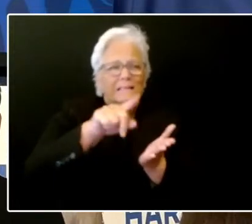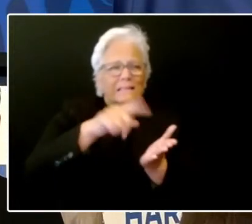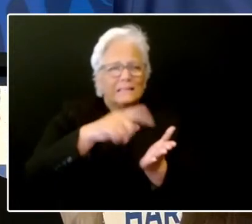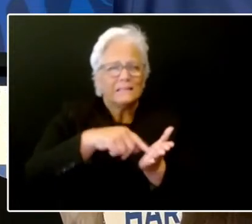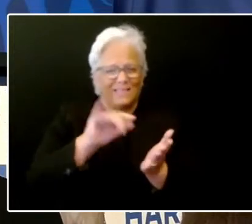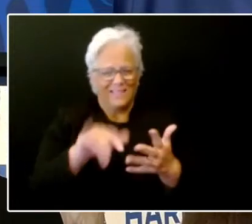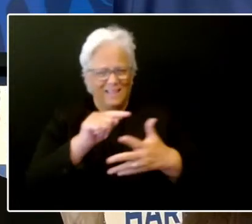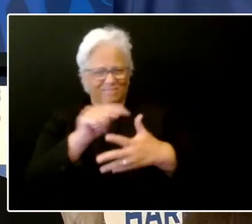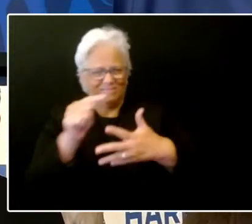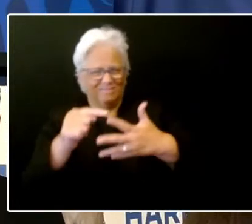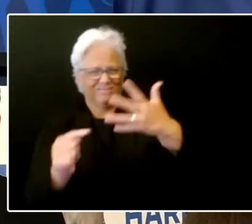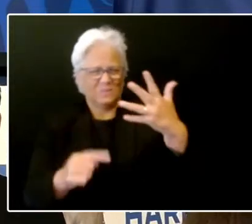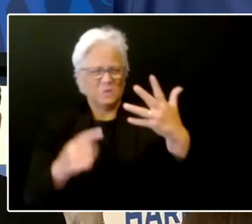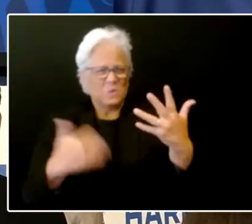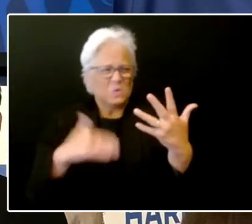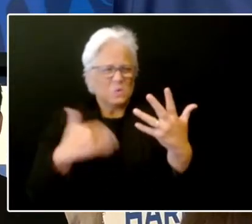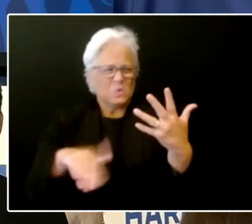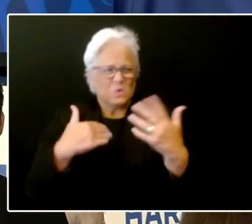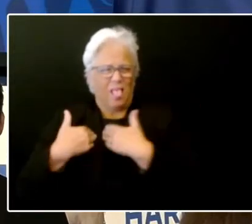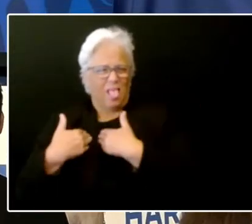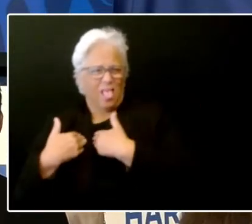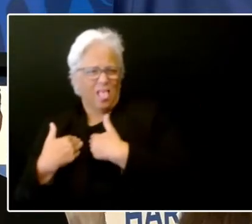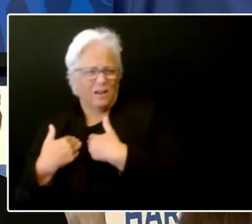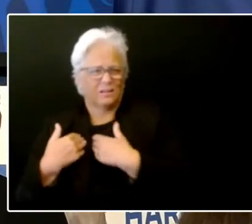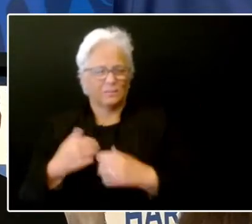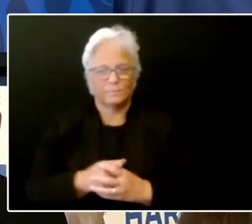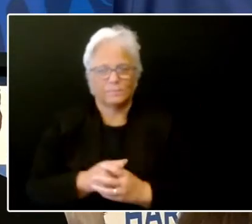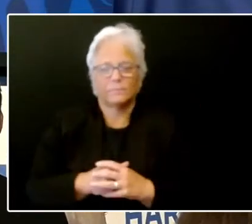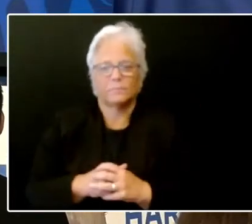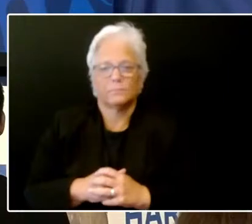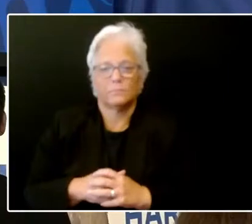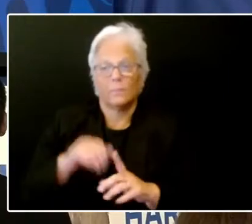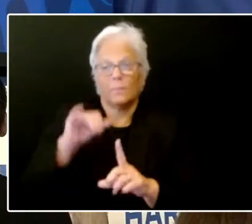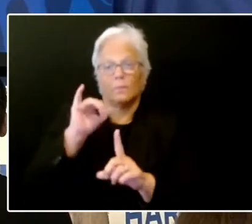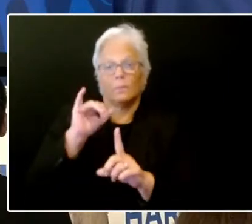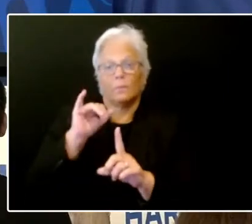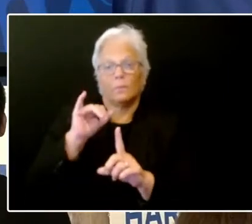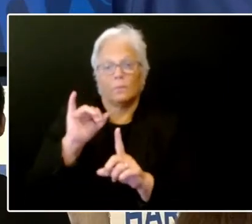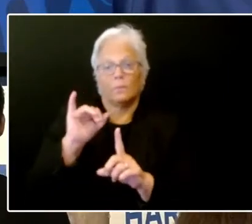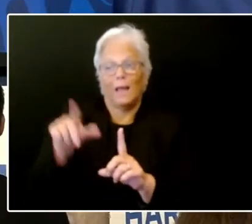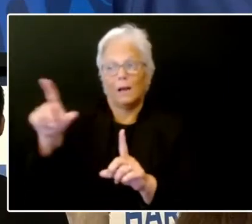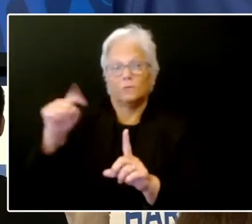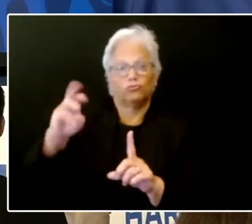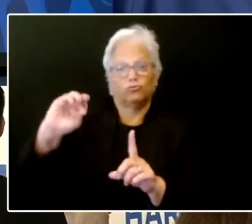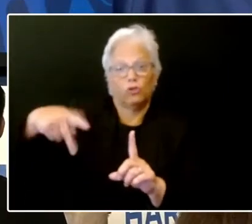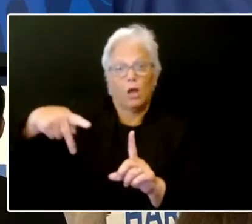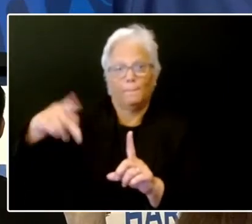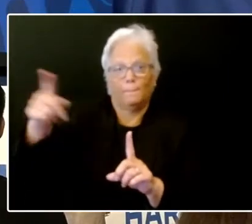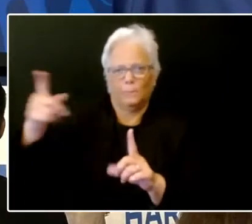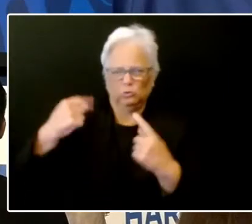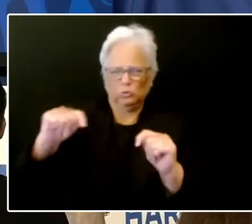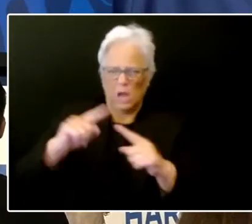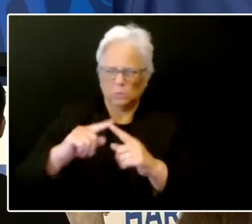student loan debt for nearly 5 million Americans and twice as much for our public